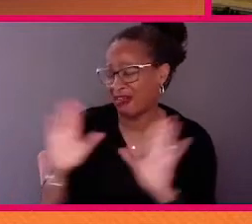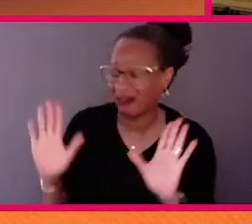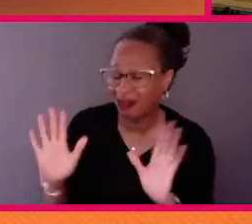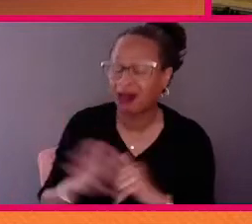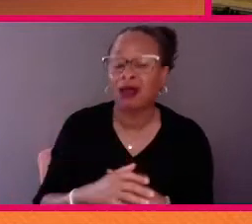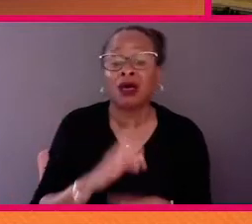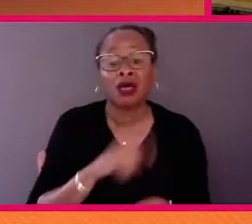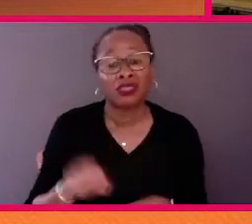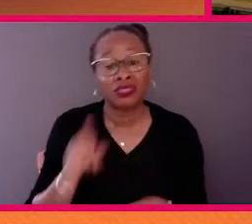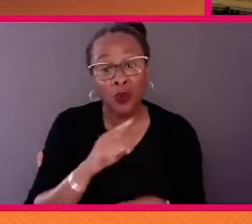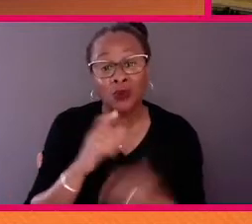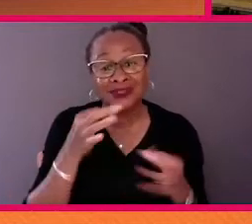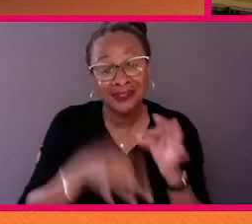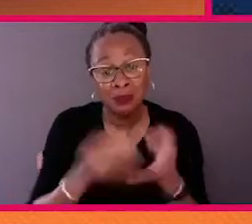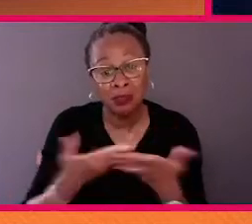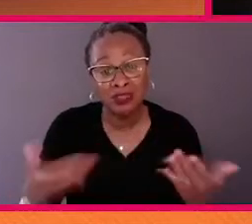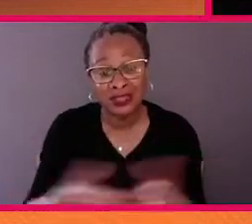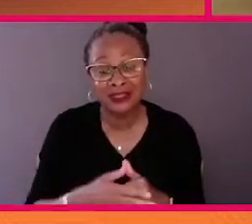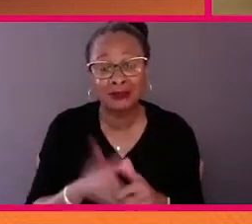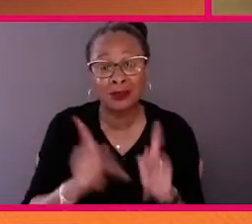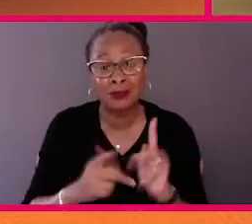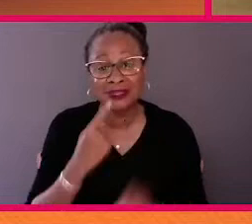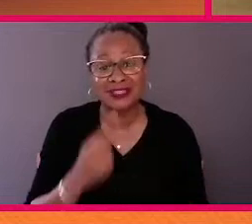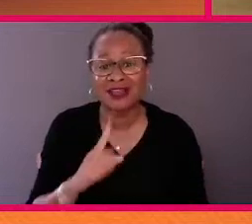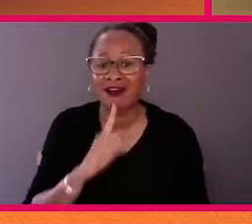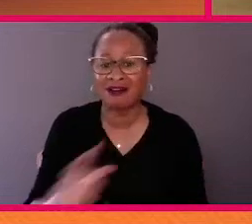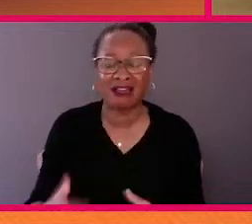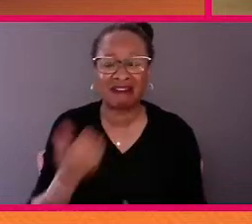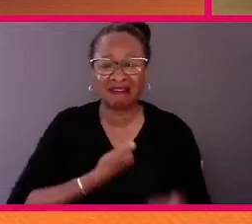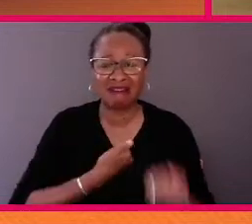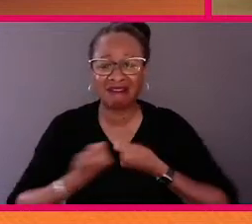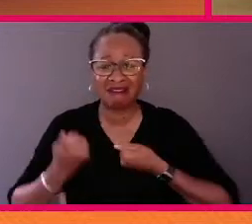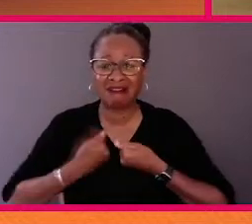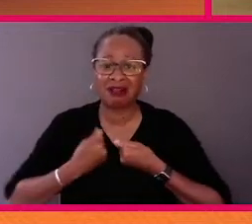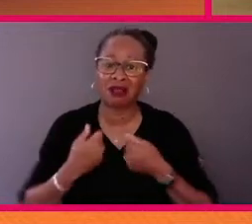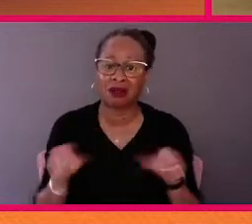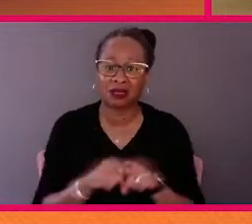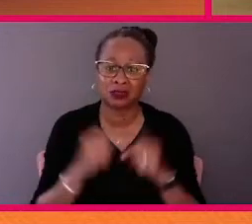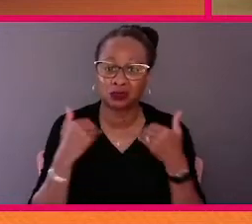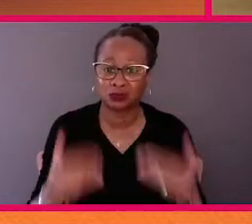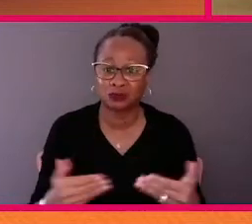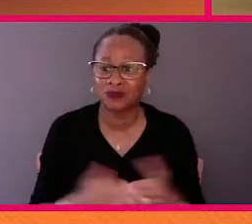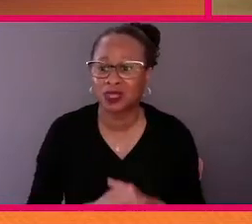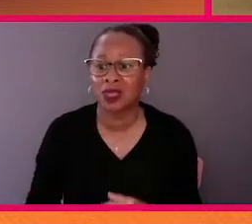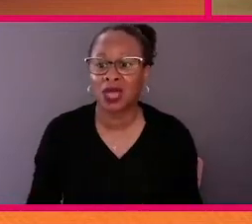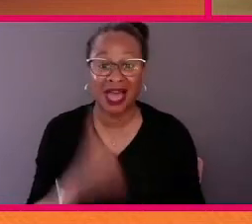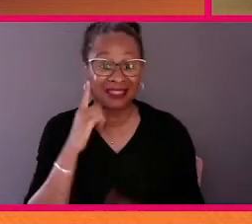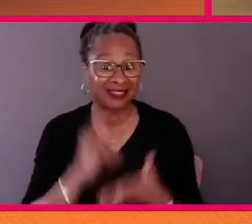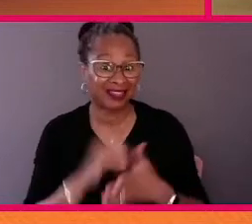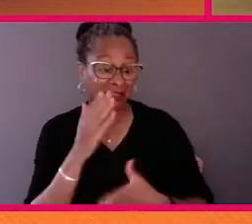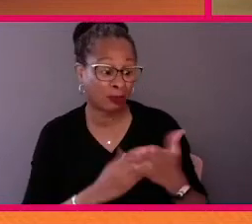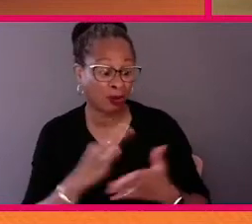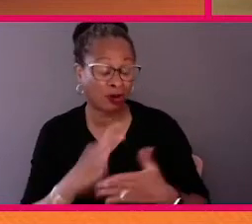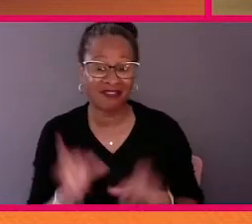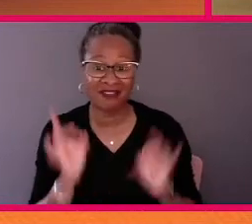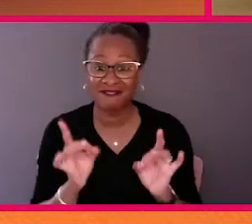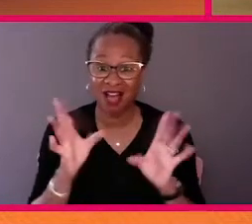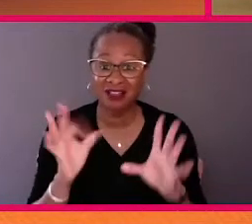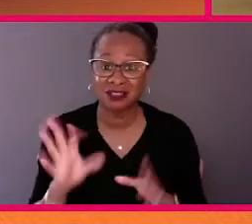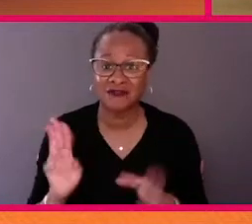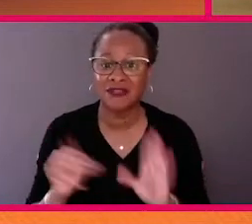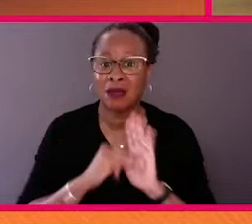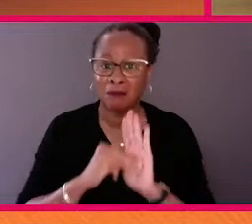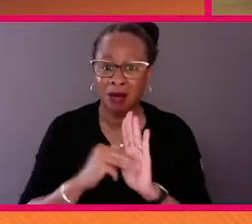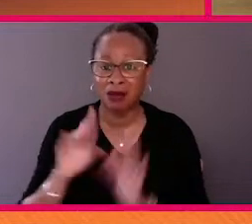say are like daggers to you. I think that is the part of the violence of the model minority shit, you know, that it like shaves